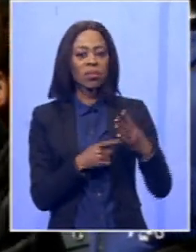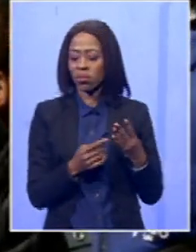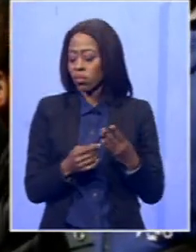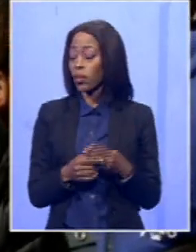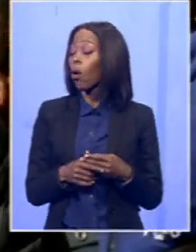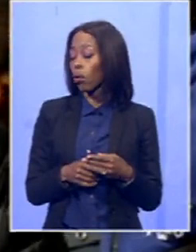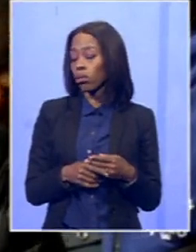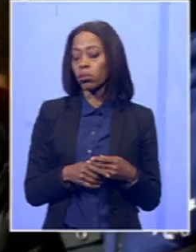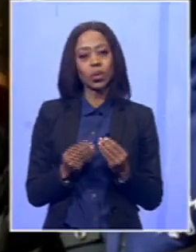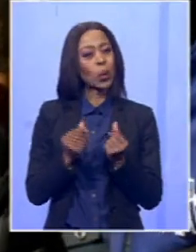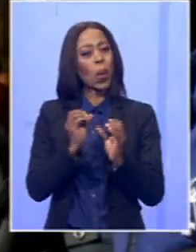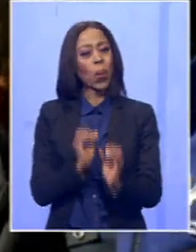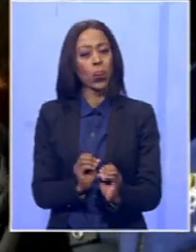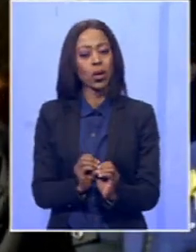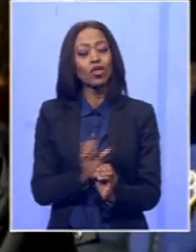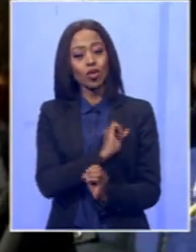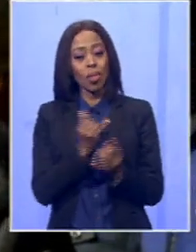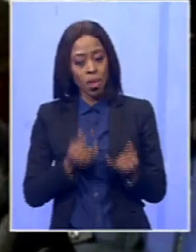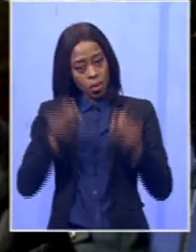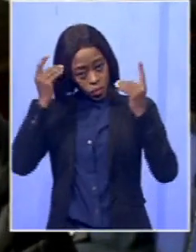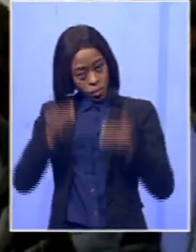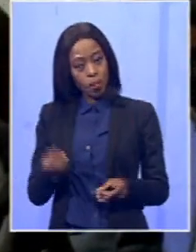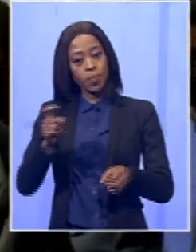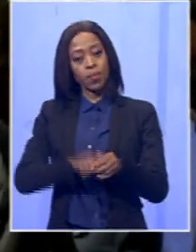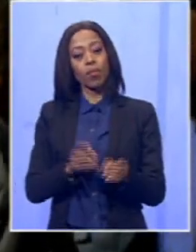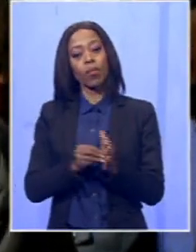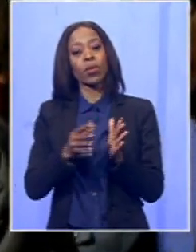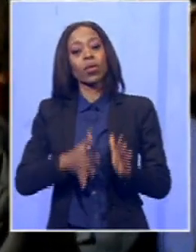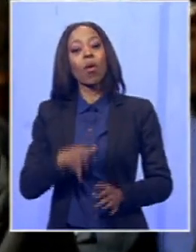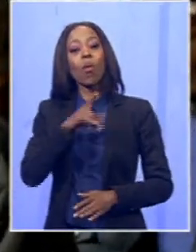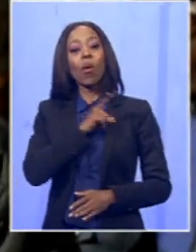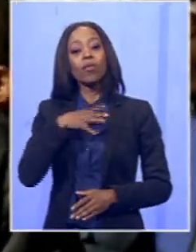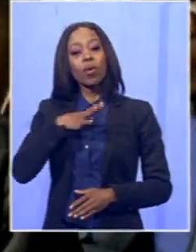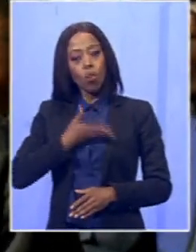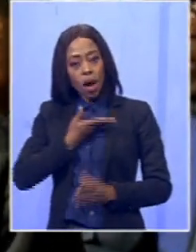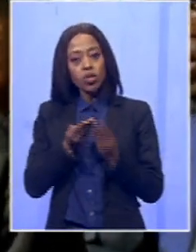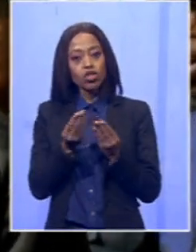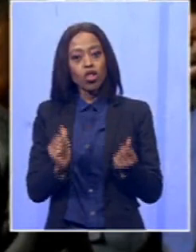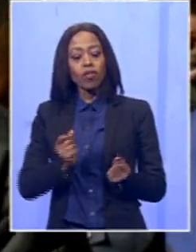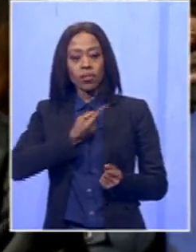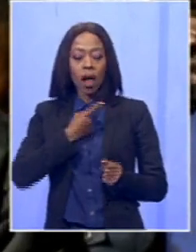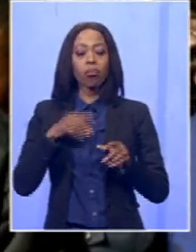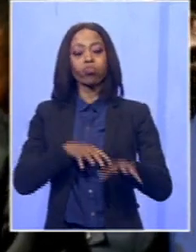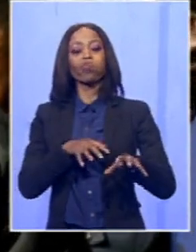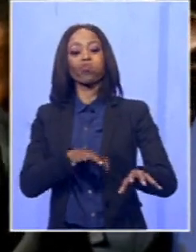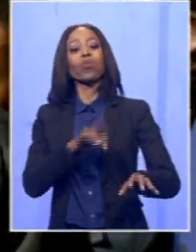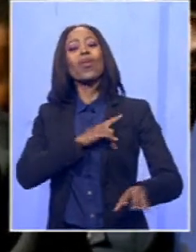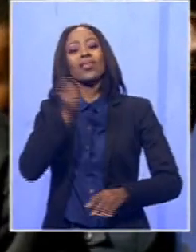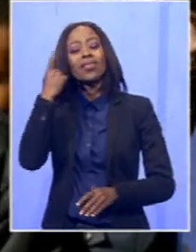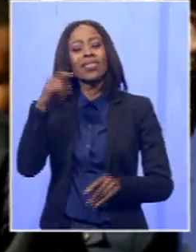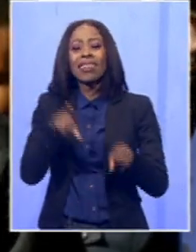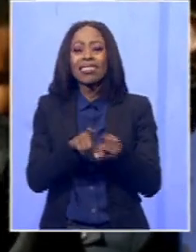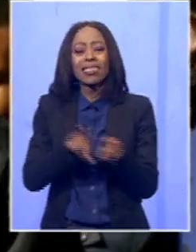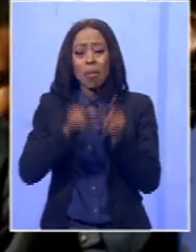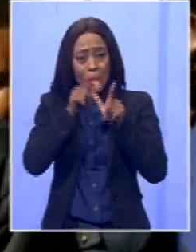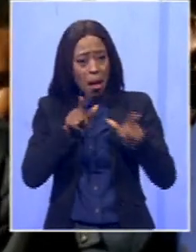solutions. So for now, we have decided to join the student and tell the student that if they want their issues to be solved, they must go on strike because we understand that it's the